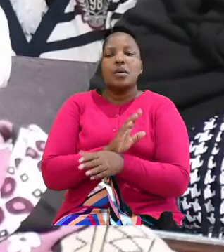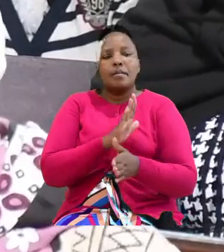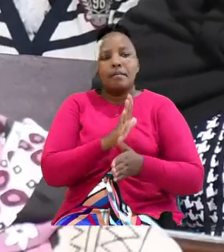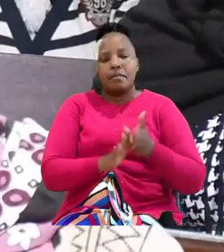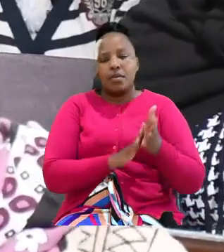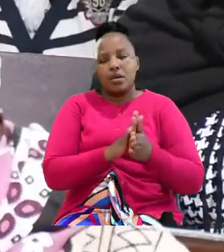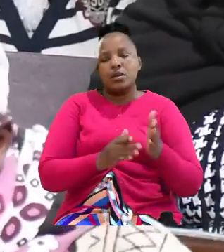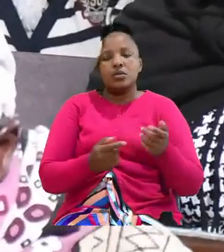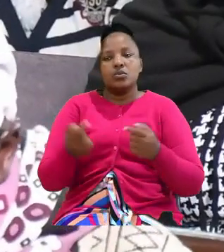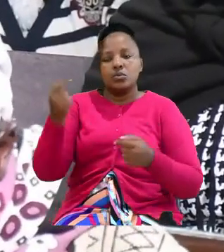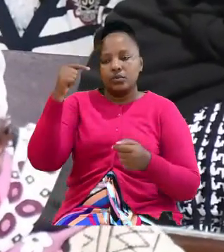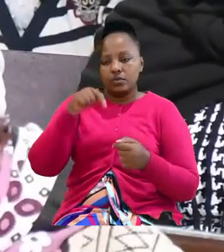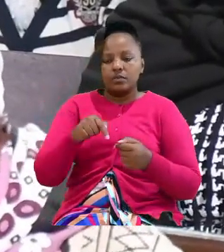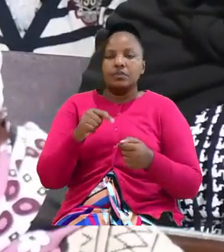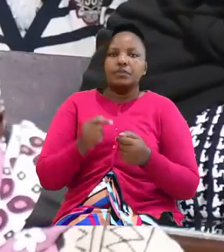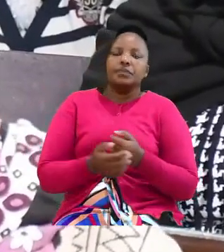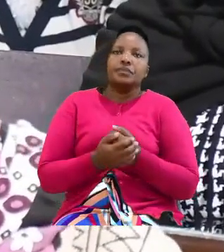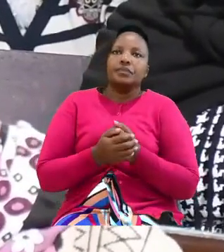to attend.